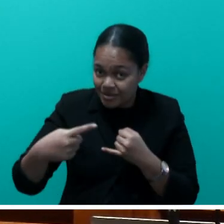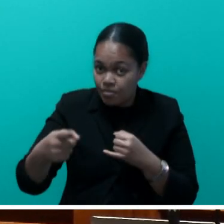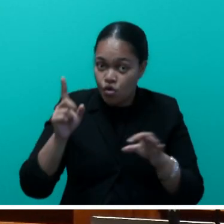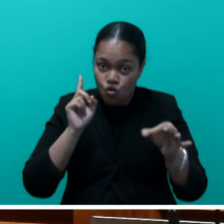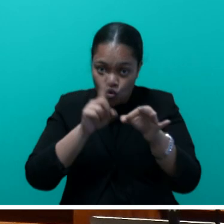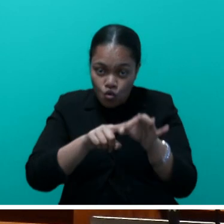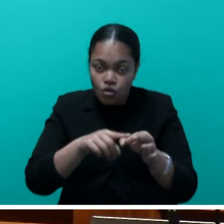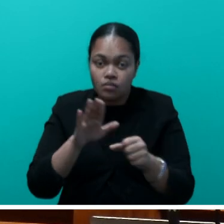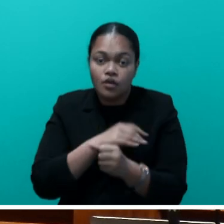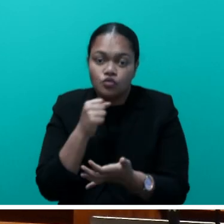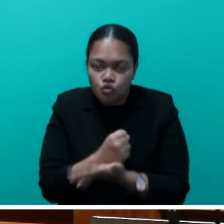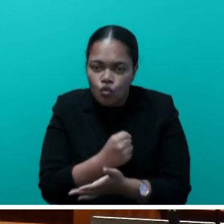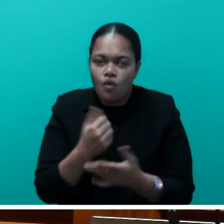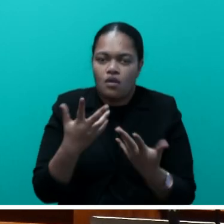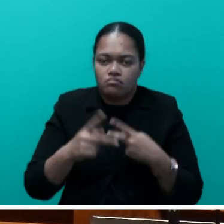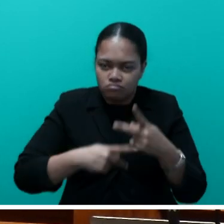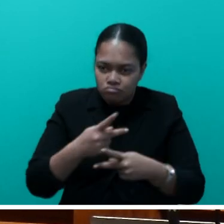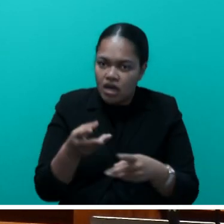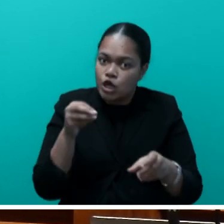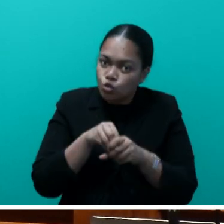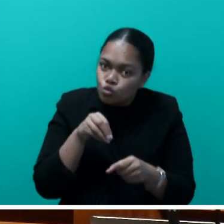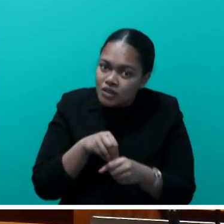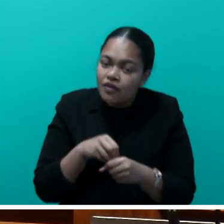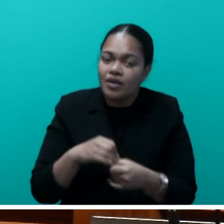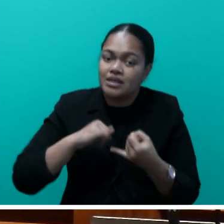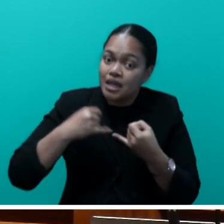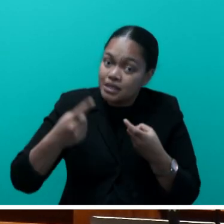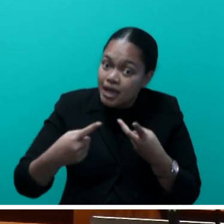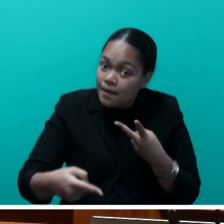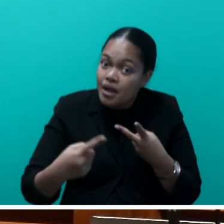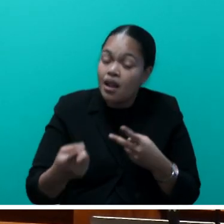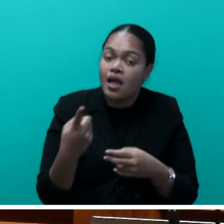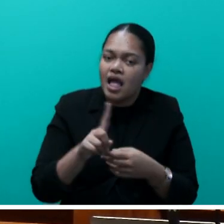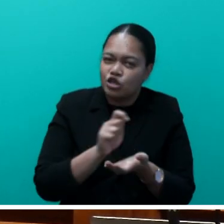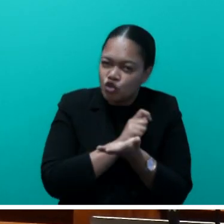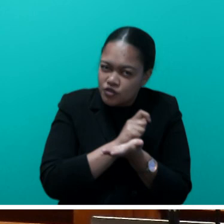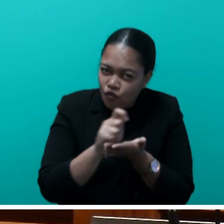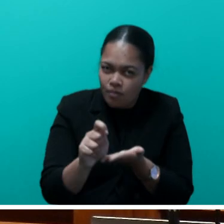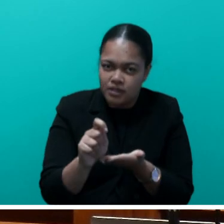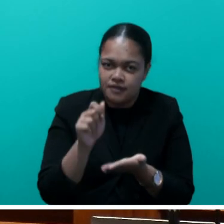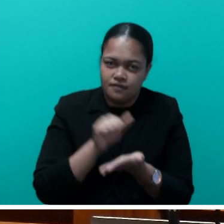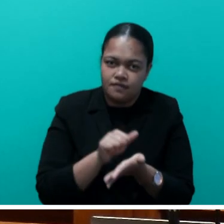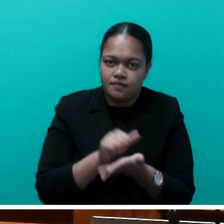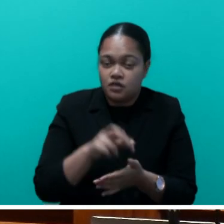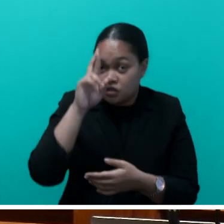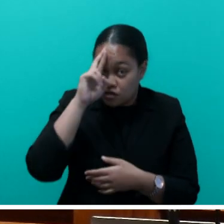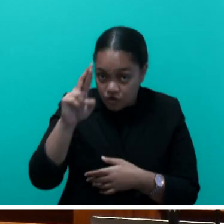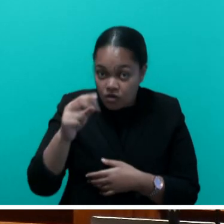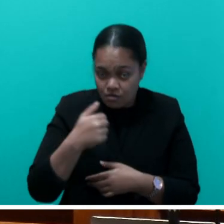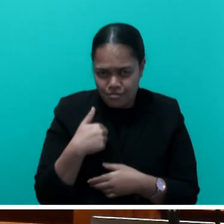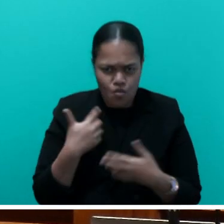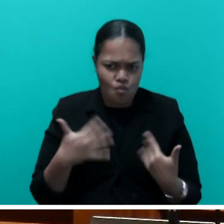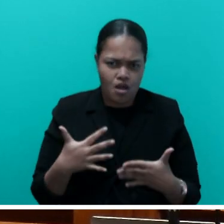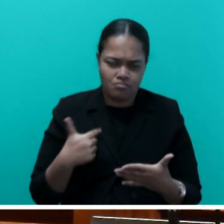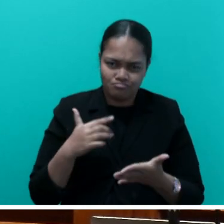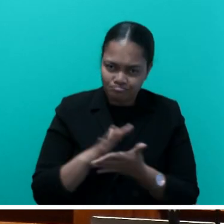imperative to ensure our progress is inclusive, sustainable, and transformative. Mr. Speaker, sir, I am delighted to